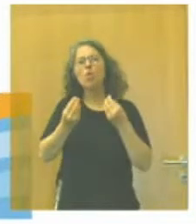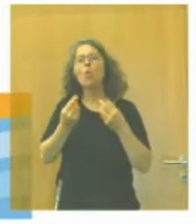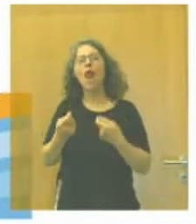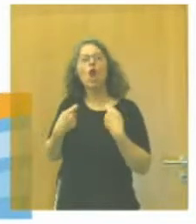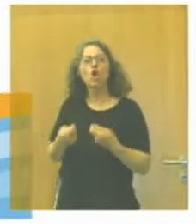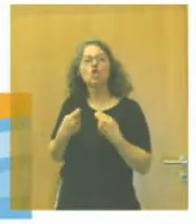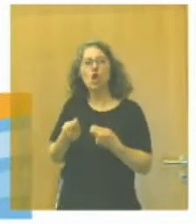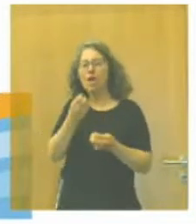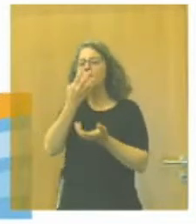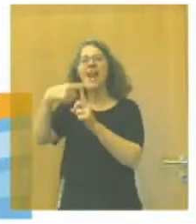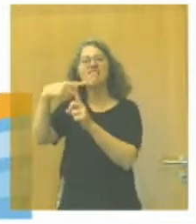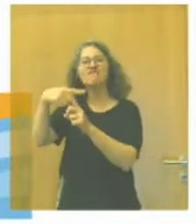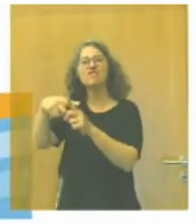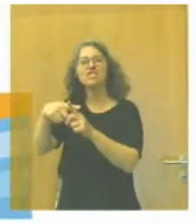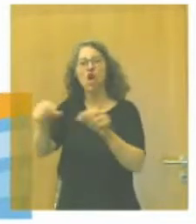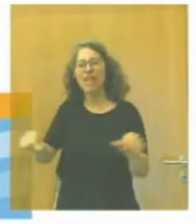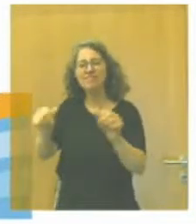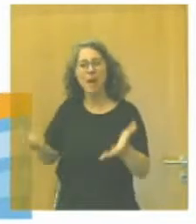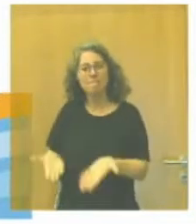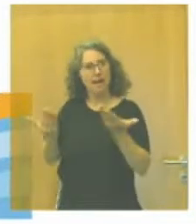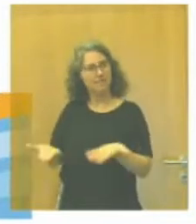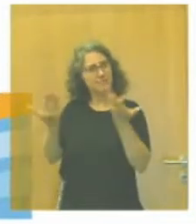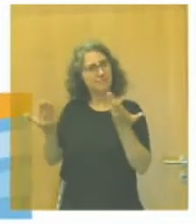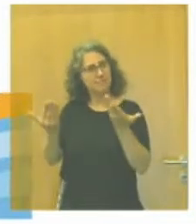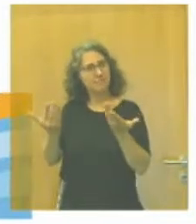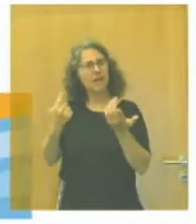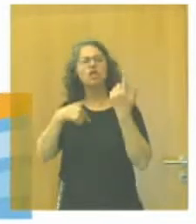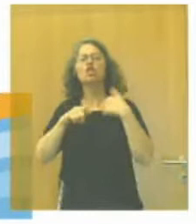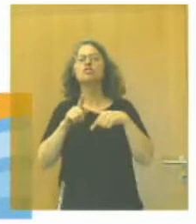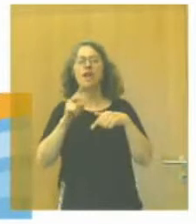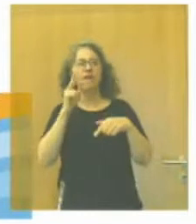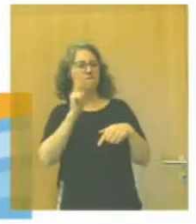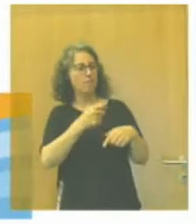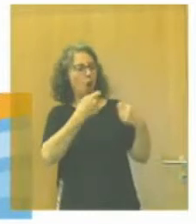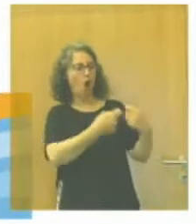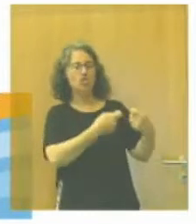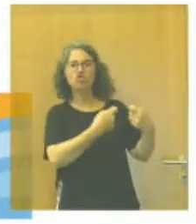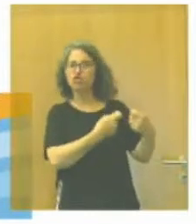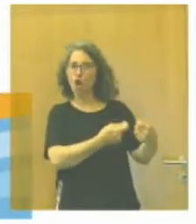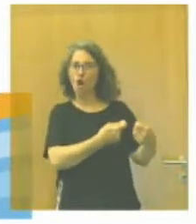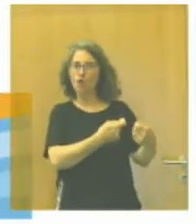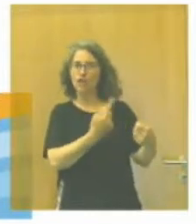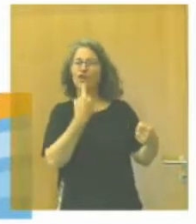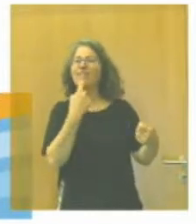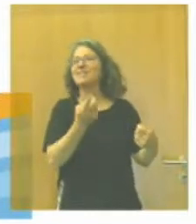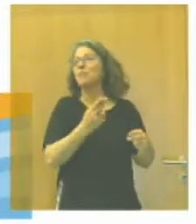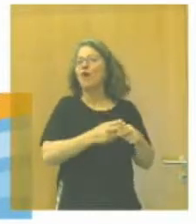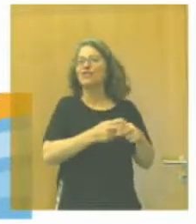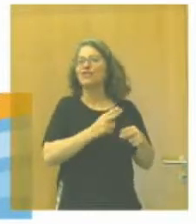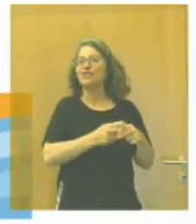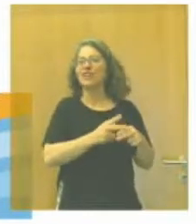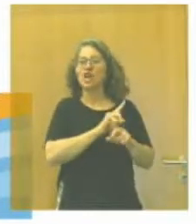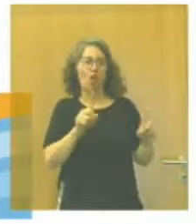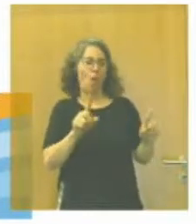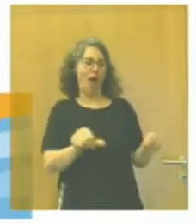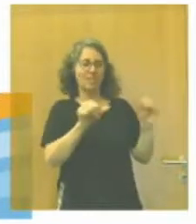doing more. So we look at the cost of sometimes what's called inaction or status quo, and then we look at